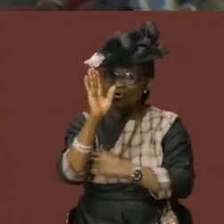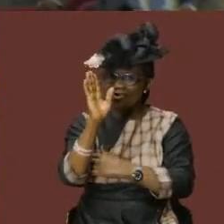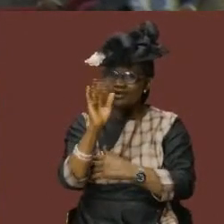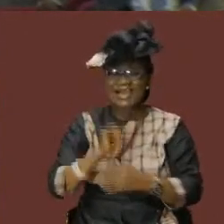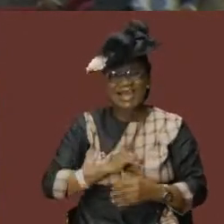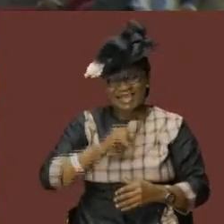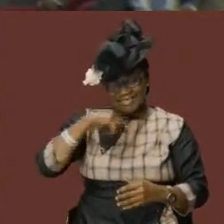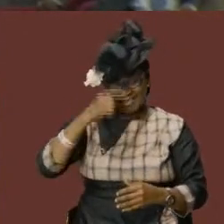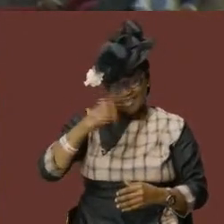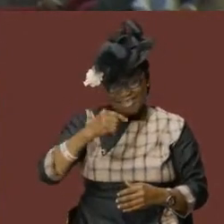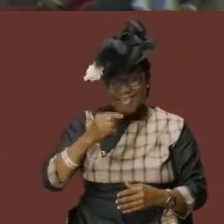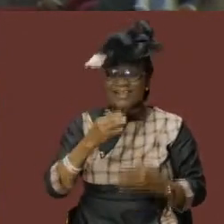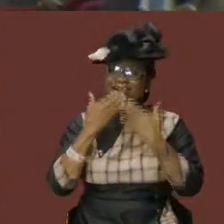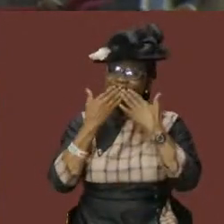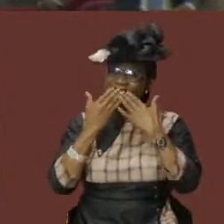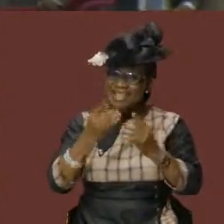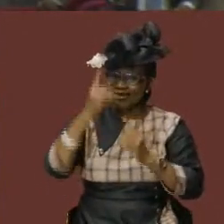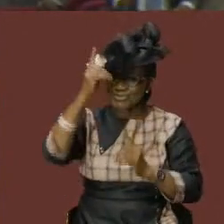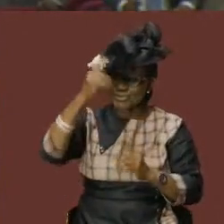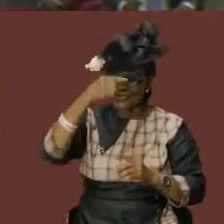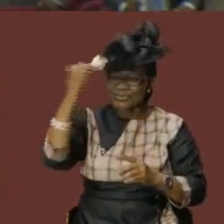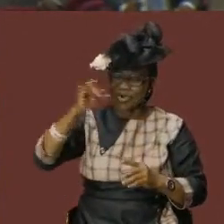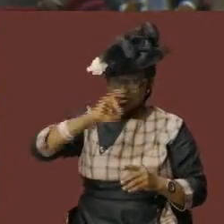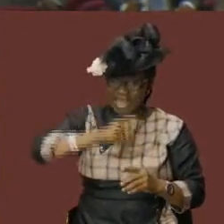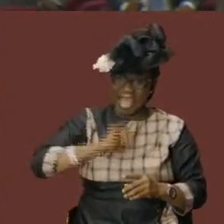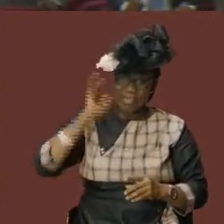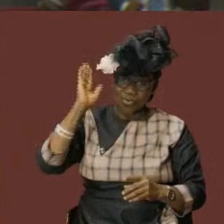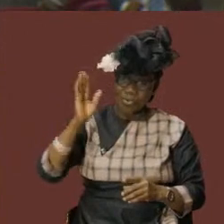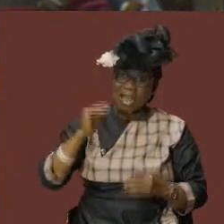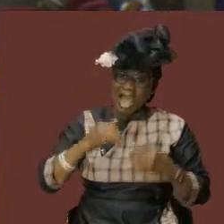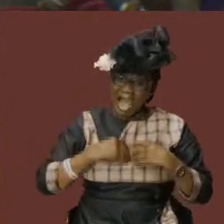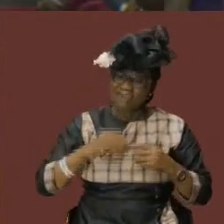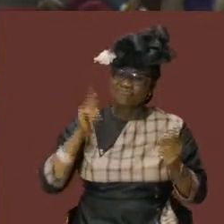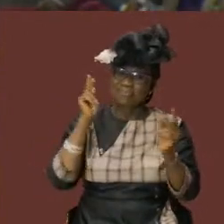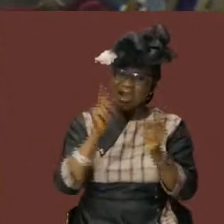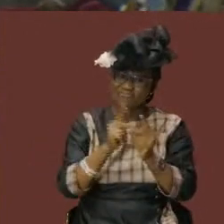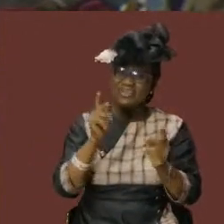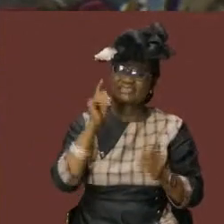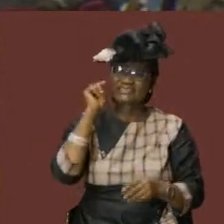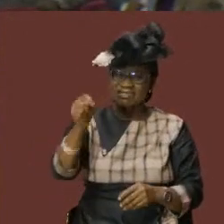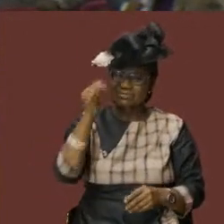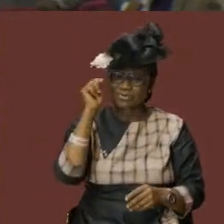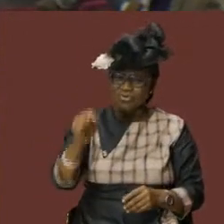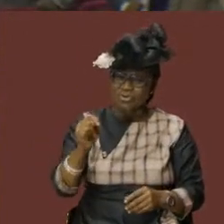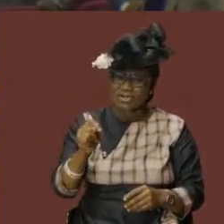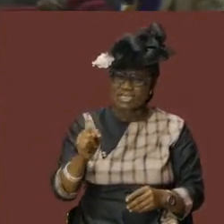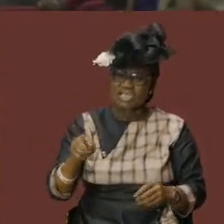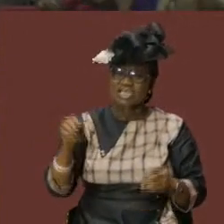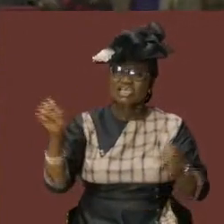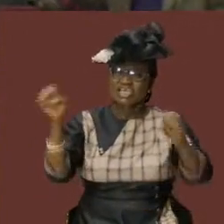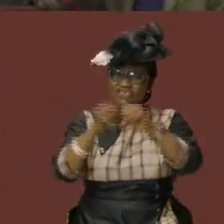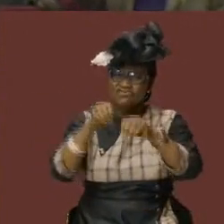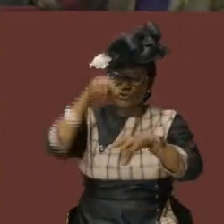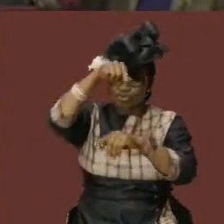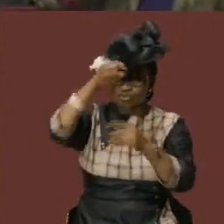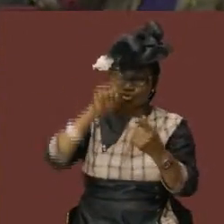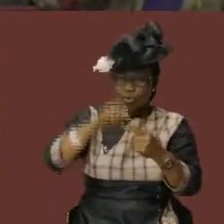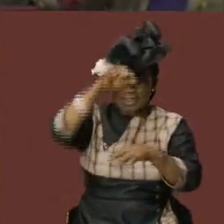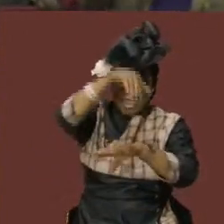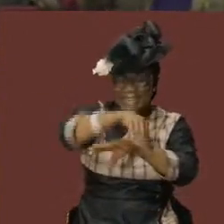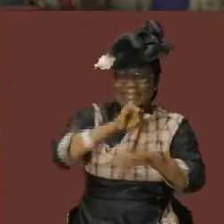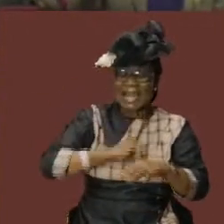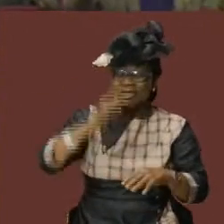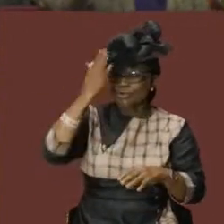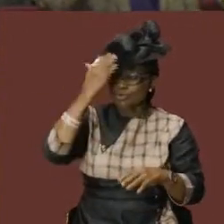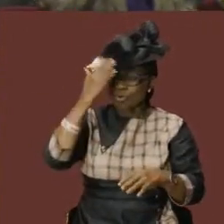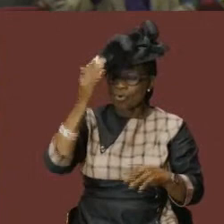a perfect testimony. Even tonight, I know, Lord, you will give